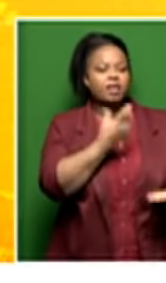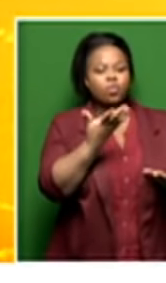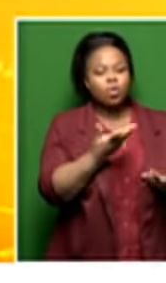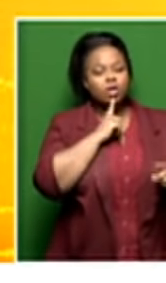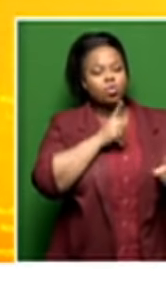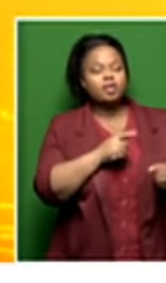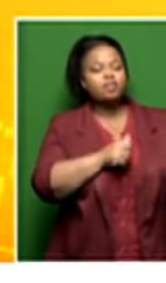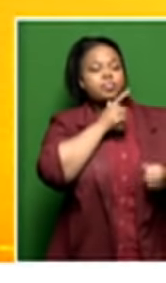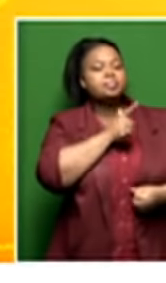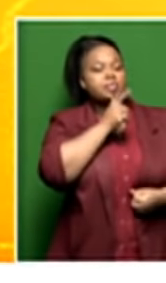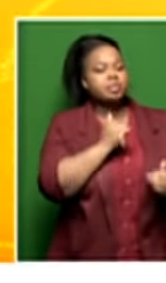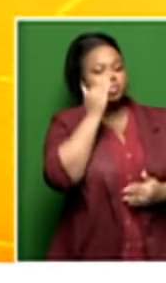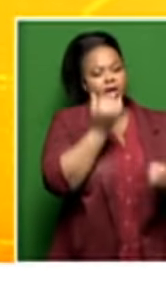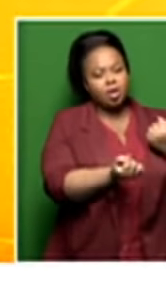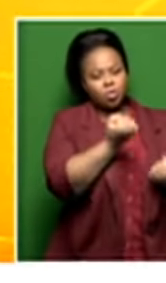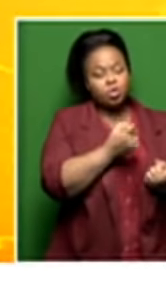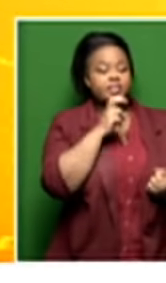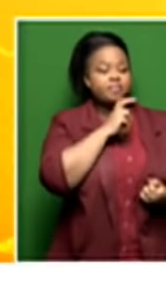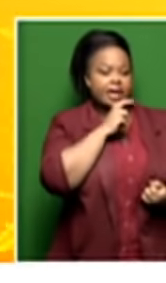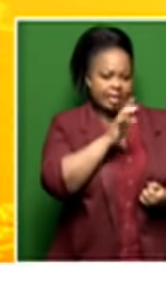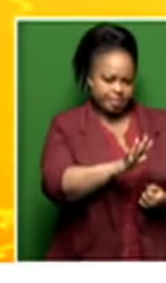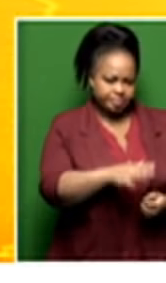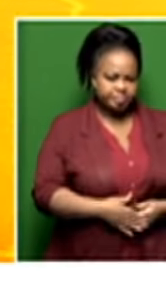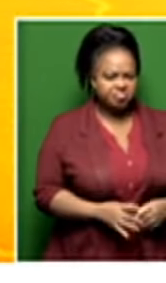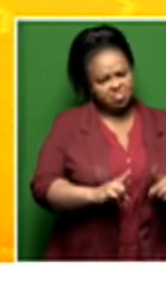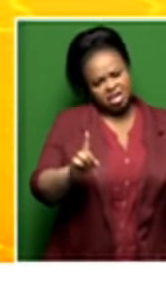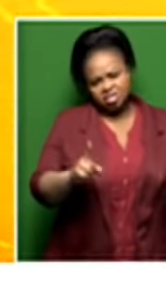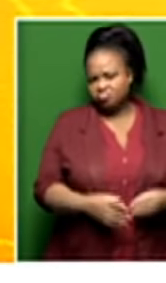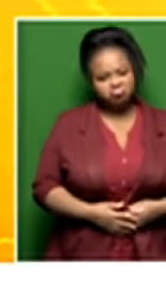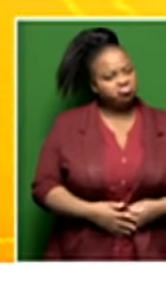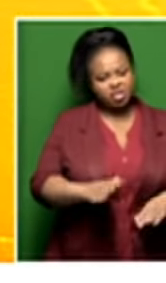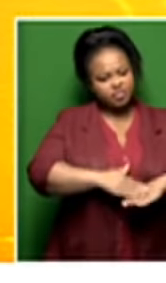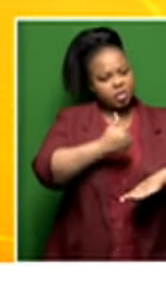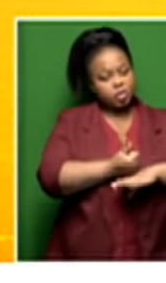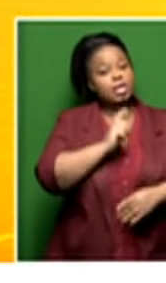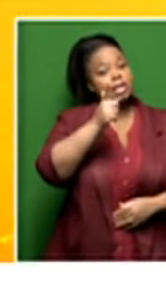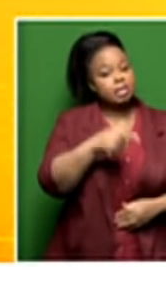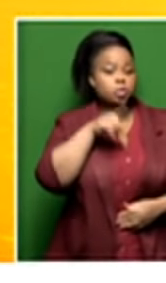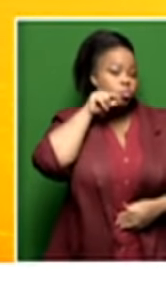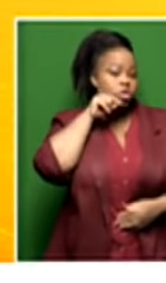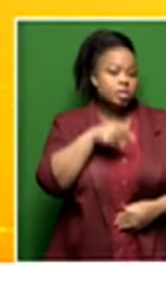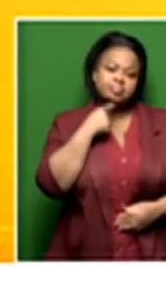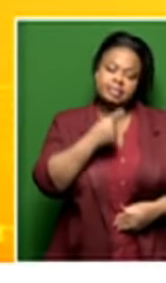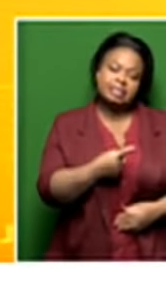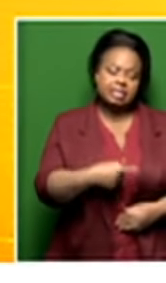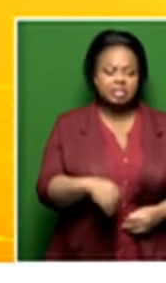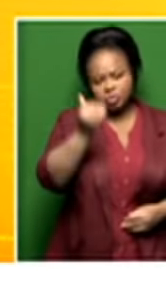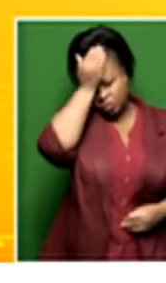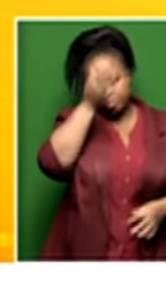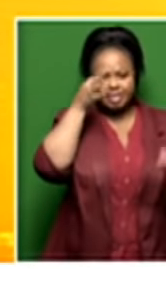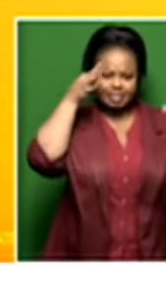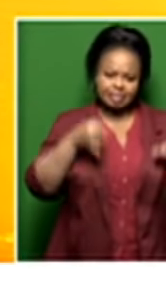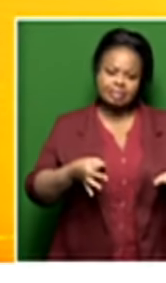is delivered by the Pietermaritzburg High Court on Friday. However, his foundation later tweeted that Zuma had in